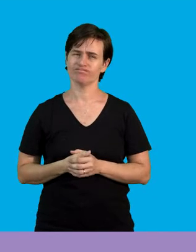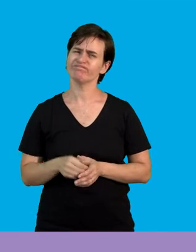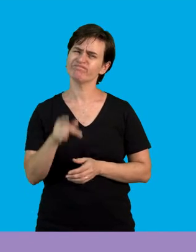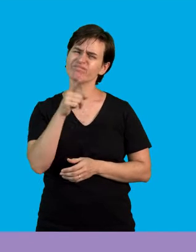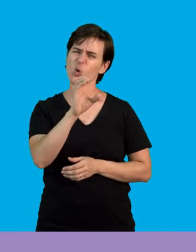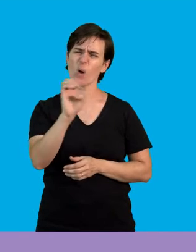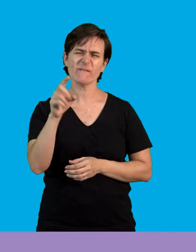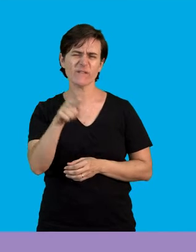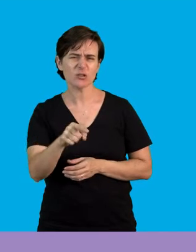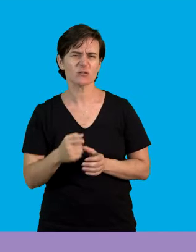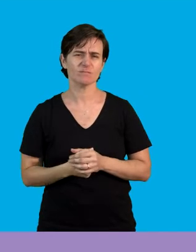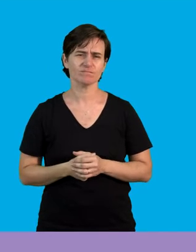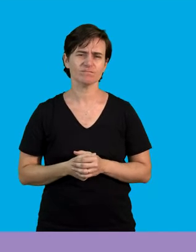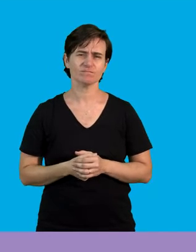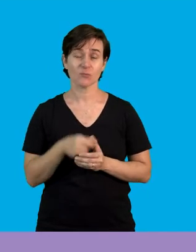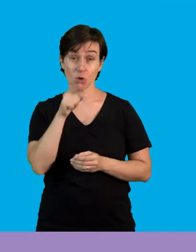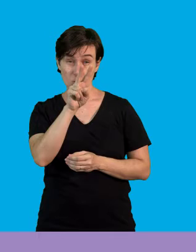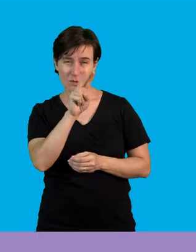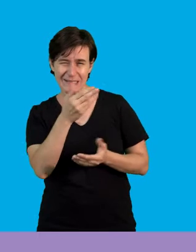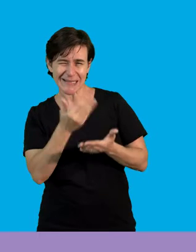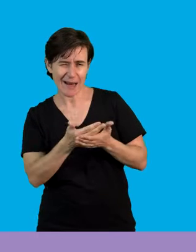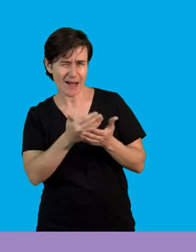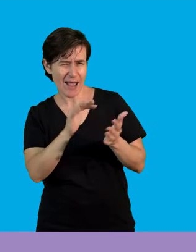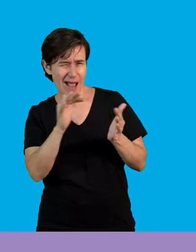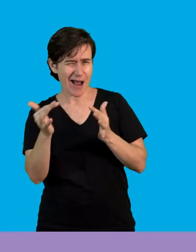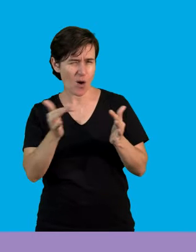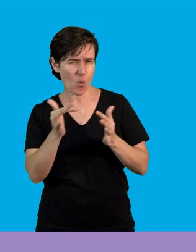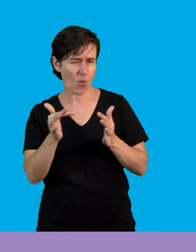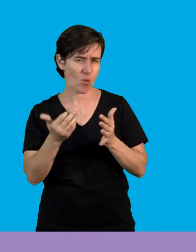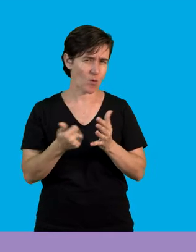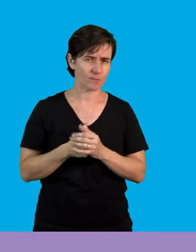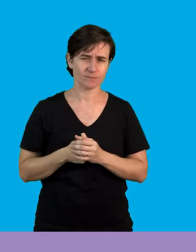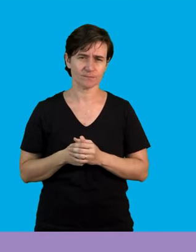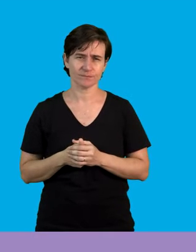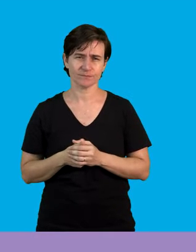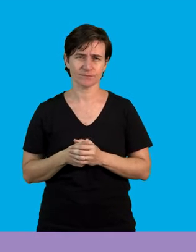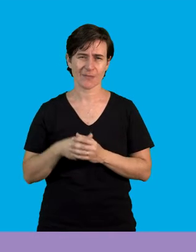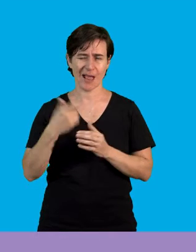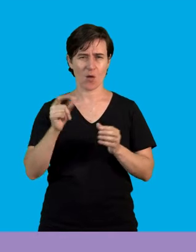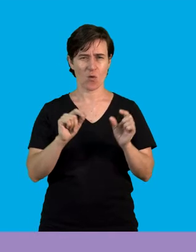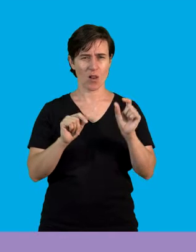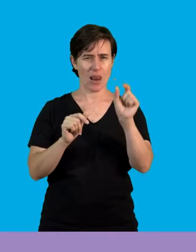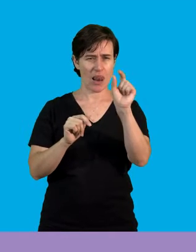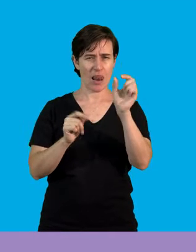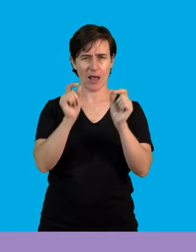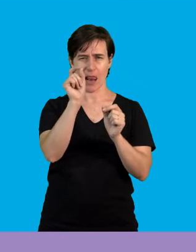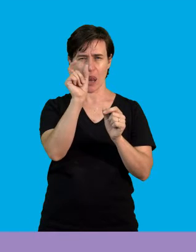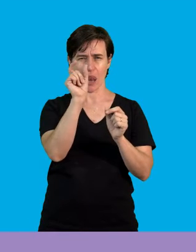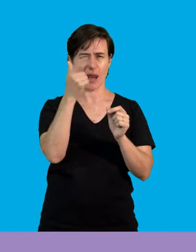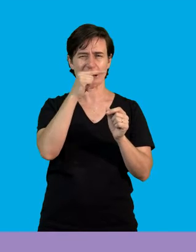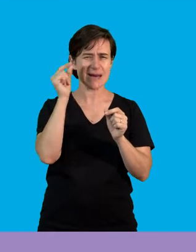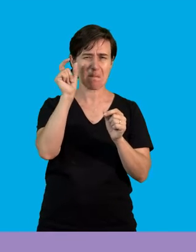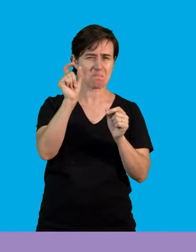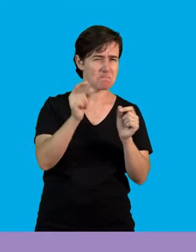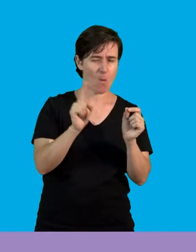like for you to be able to see how an expression is labeled.